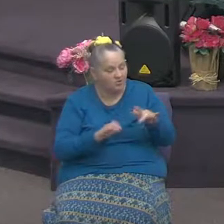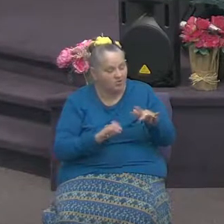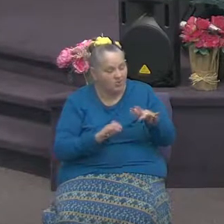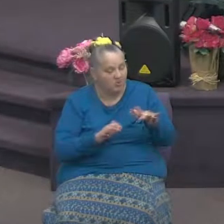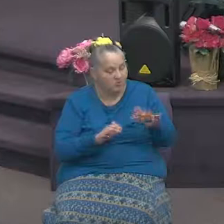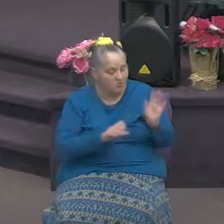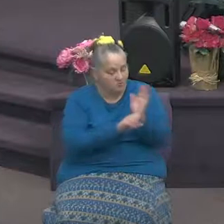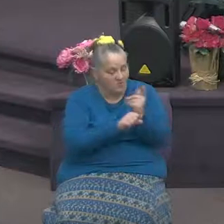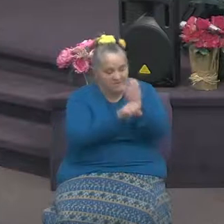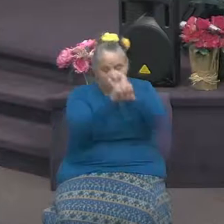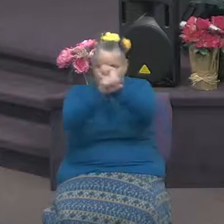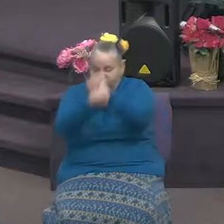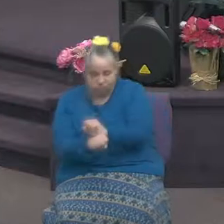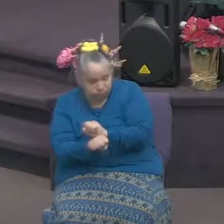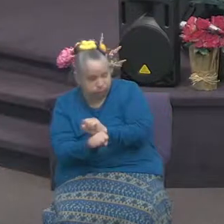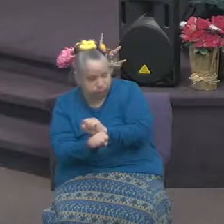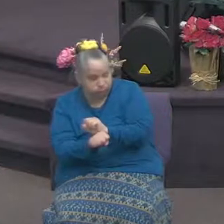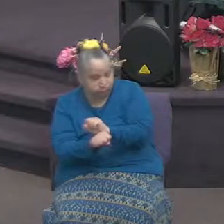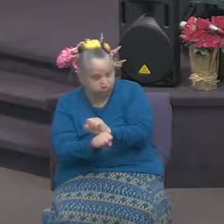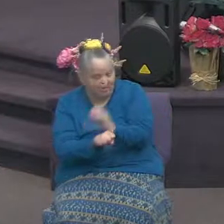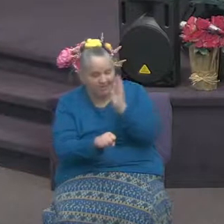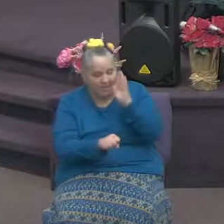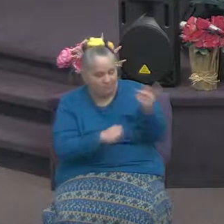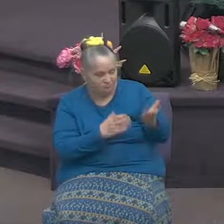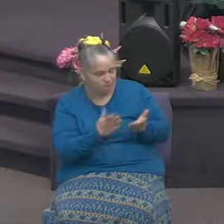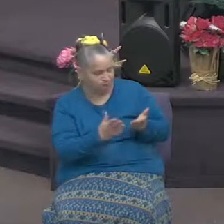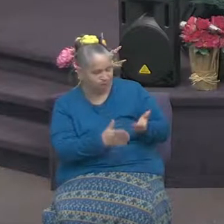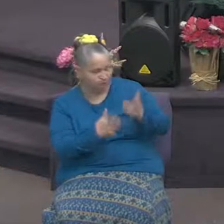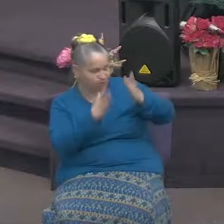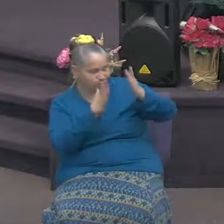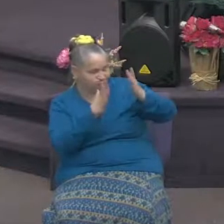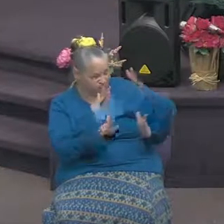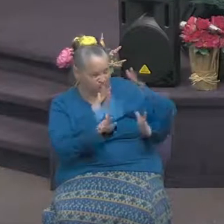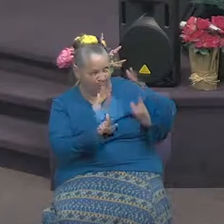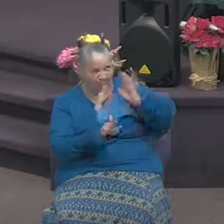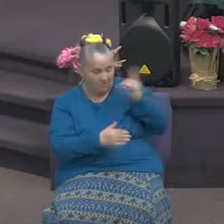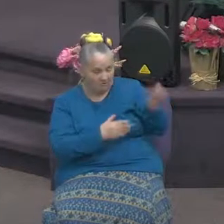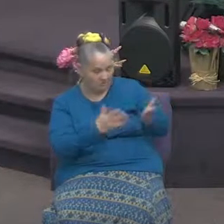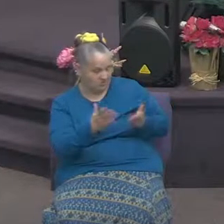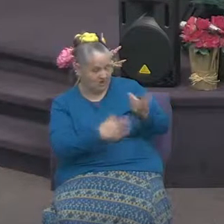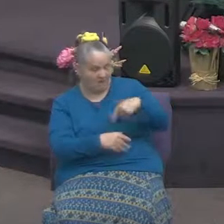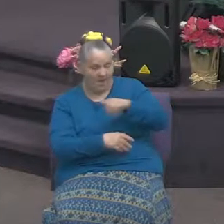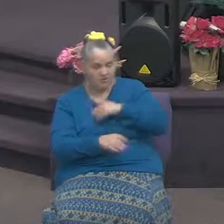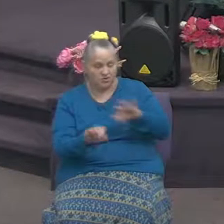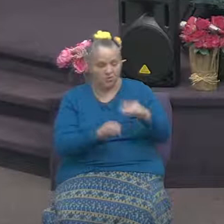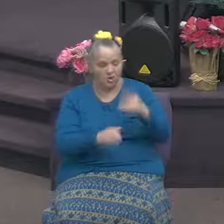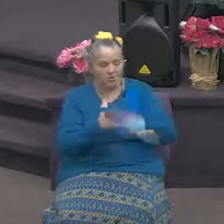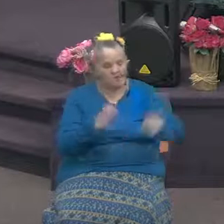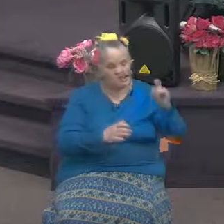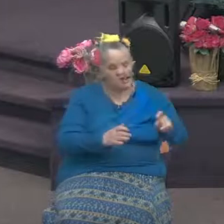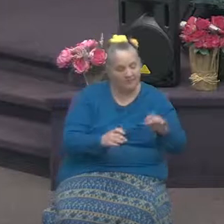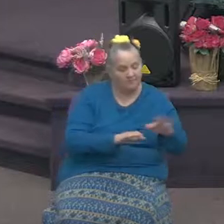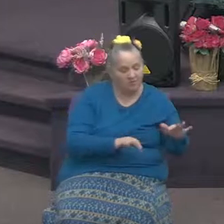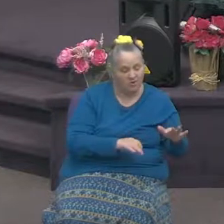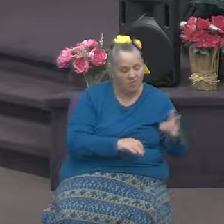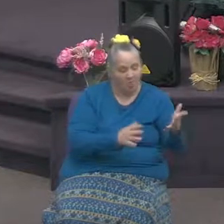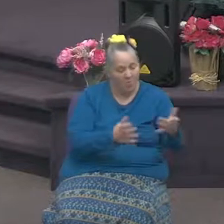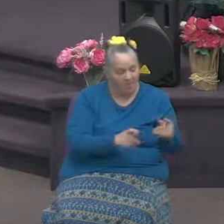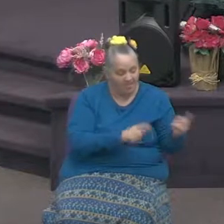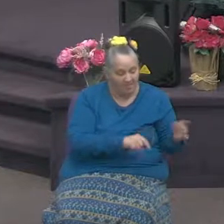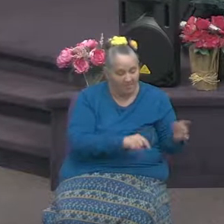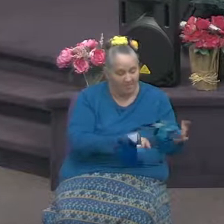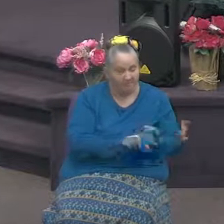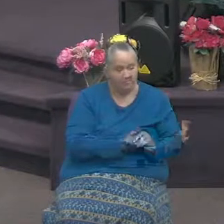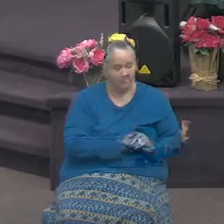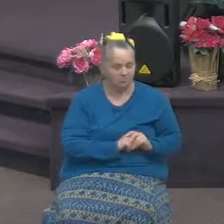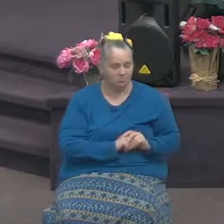to enslave them, and they're going to be our servants. They're going to serve us and do what we need them to do and do what we want them to